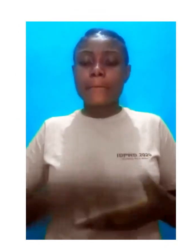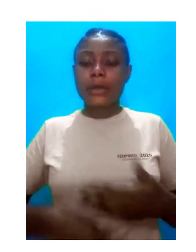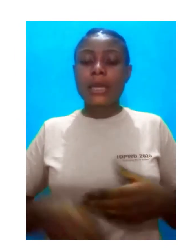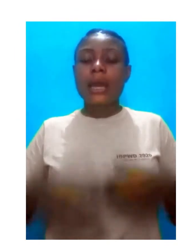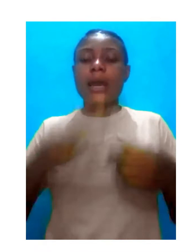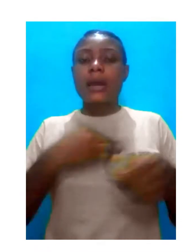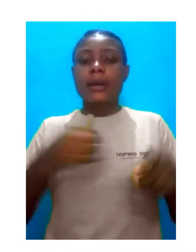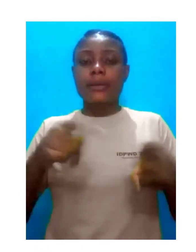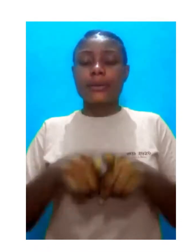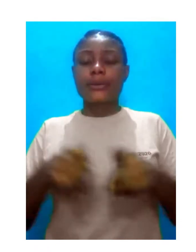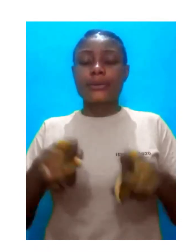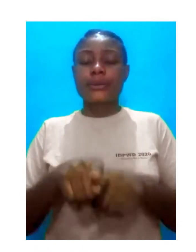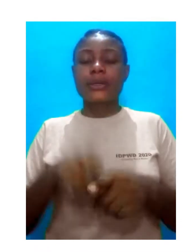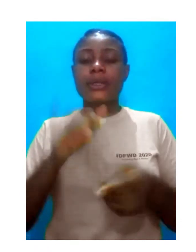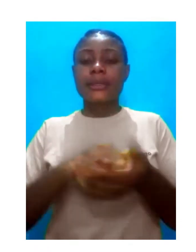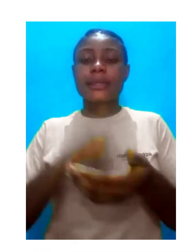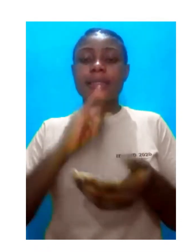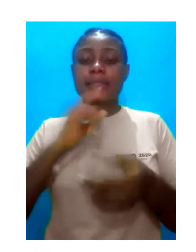mother,